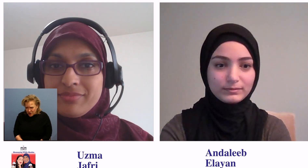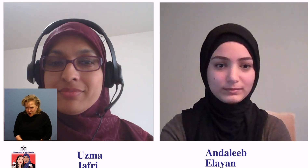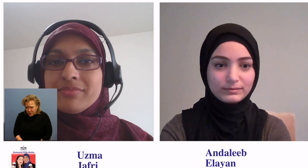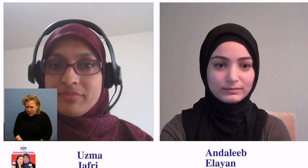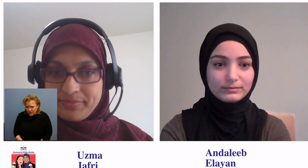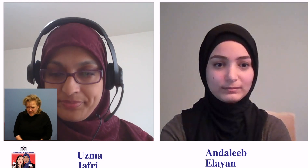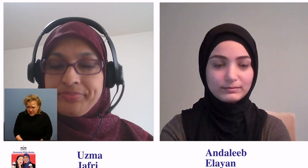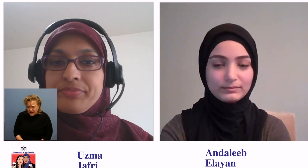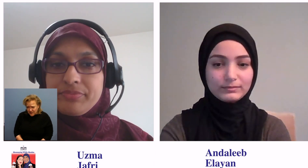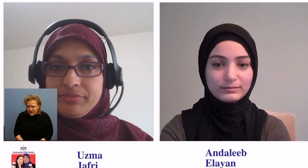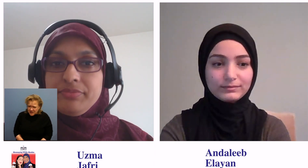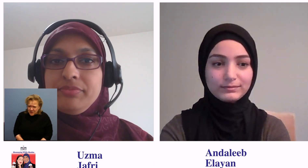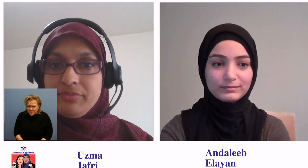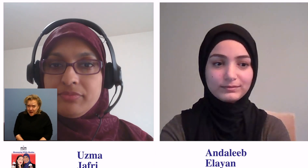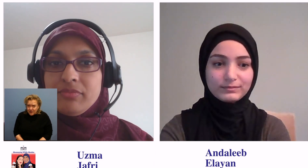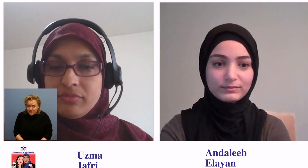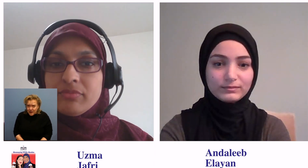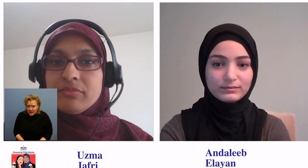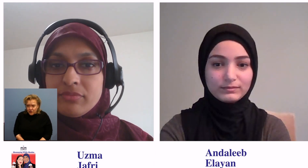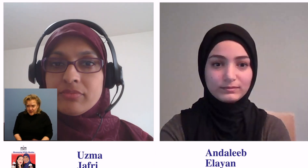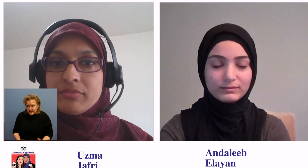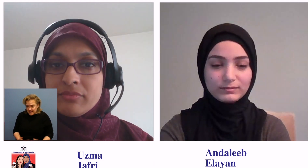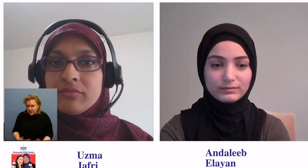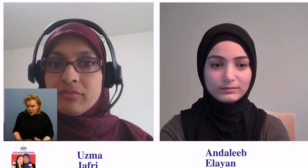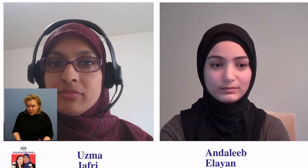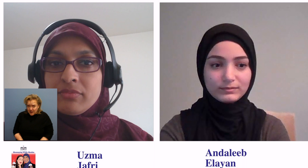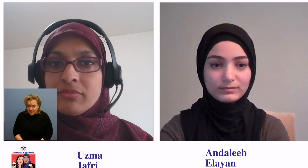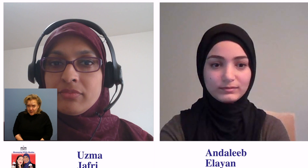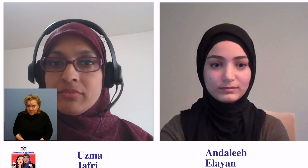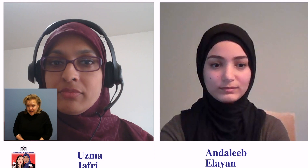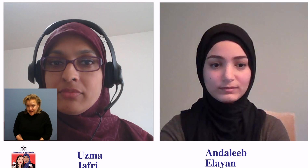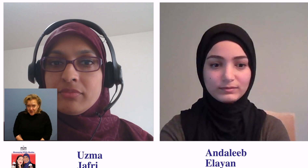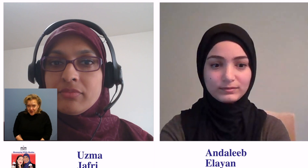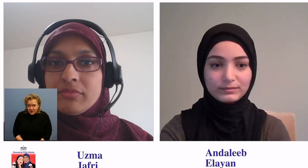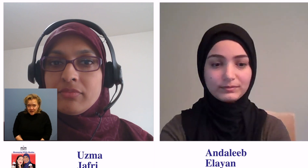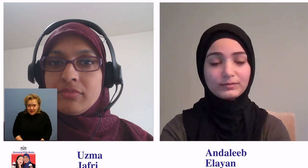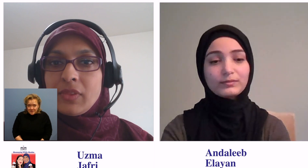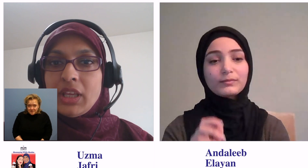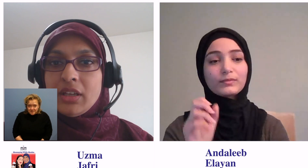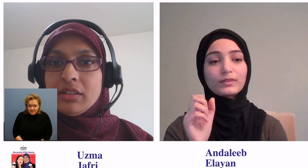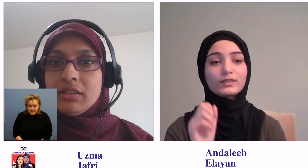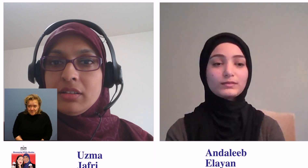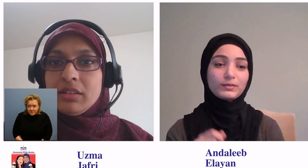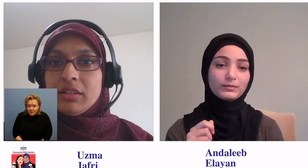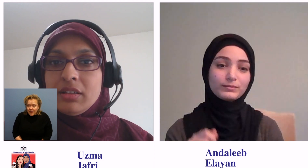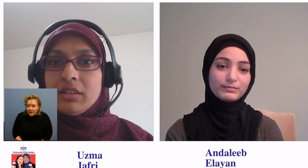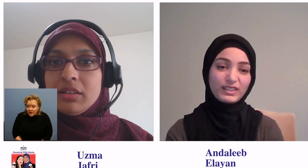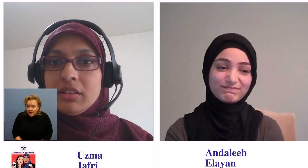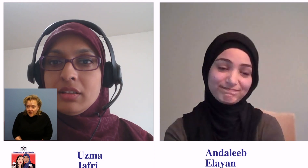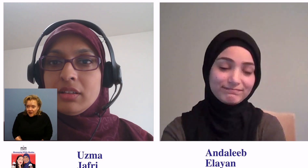more than one interpreter if it's a lengthy event. So there's a lot of intricacies in the whole money thing. But that's kind of what it looks like. Yeah.